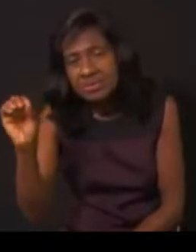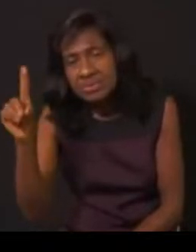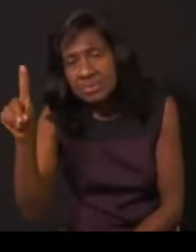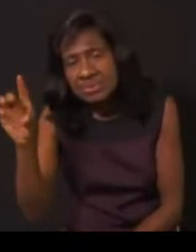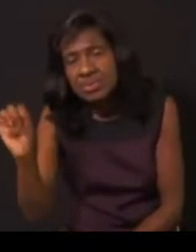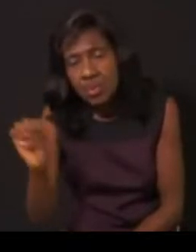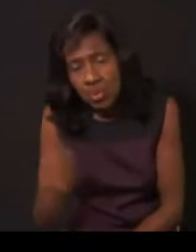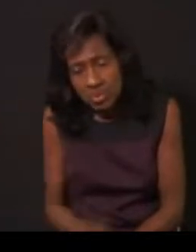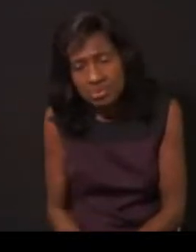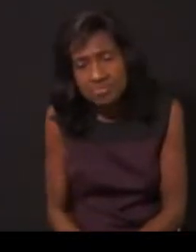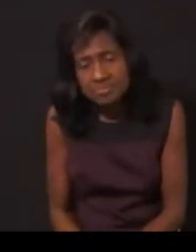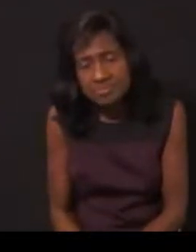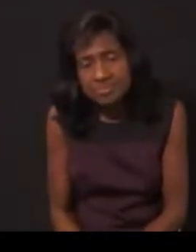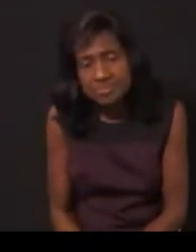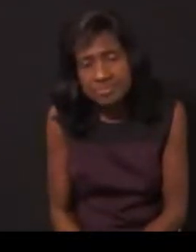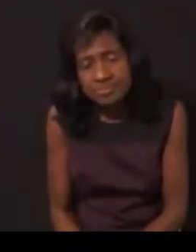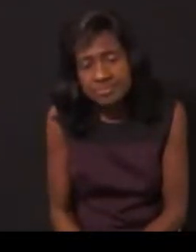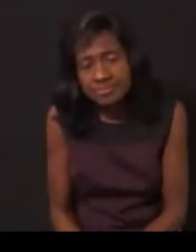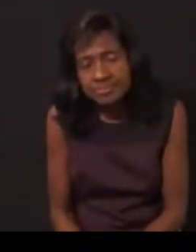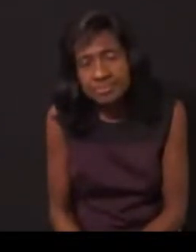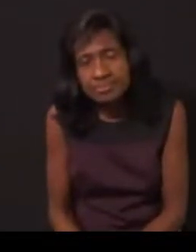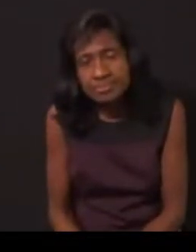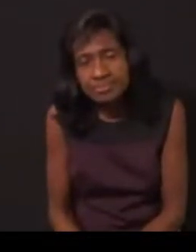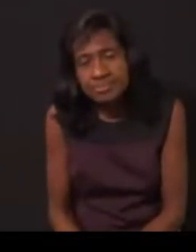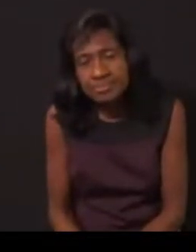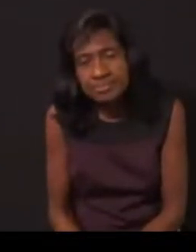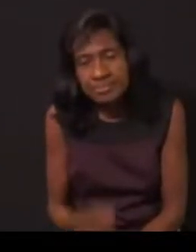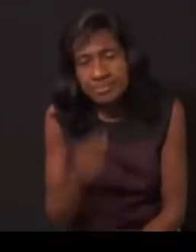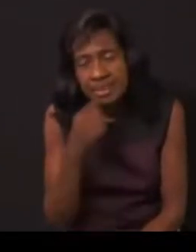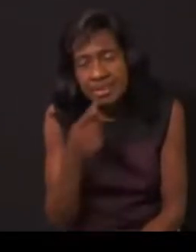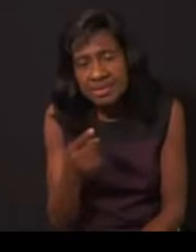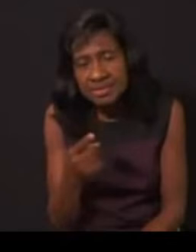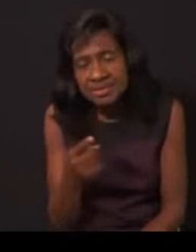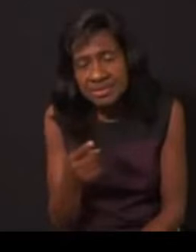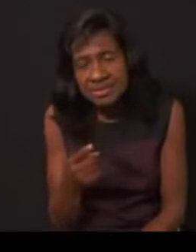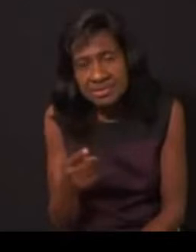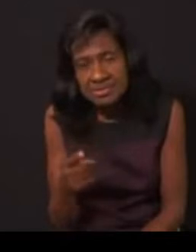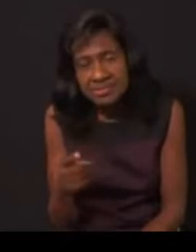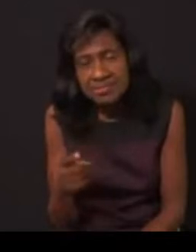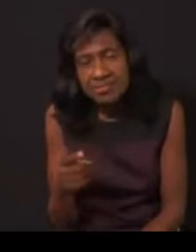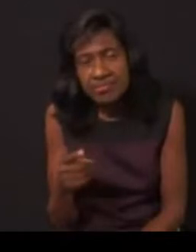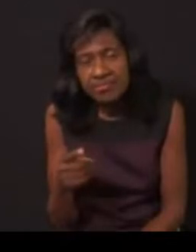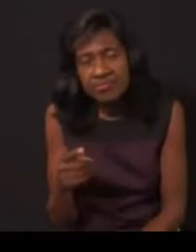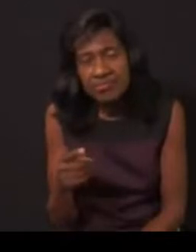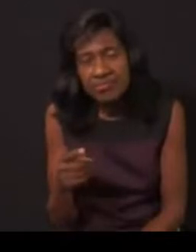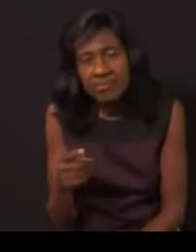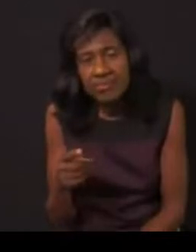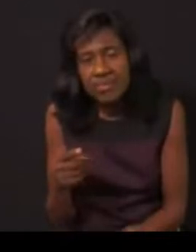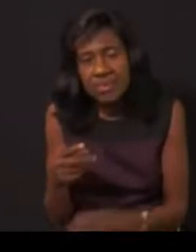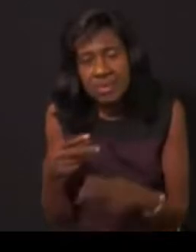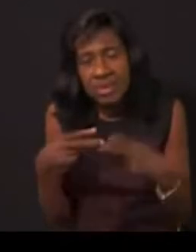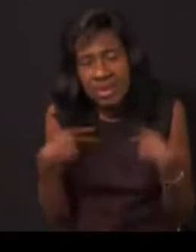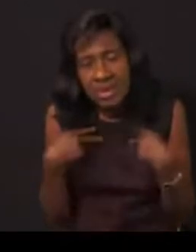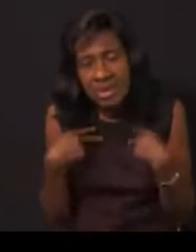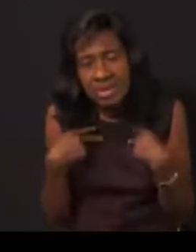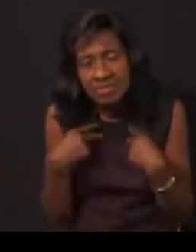Just to add, I think one of the things for that is we've, as I said before, we've had a lot of representations from families,